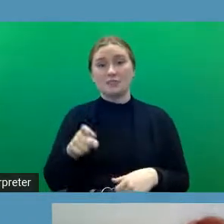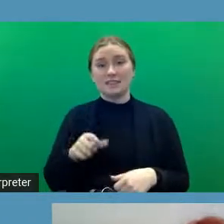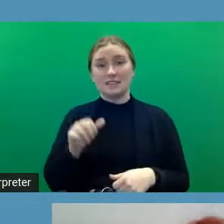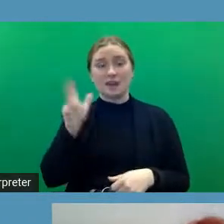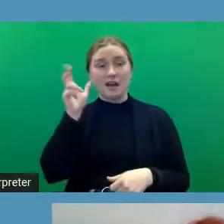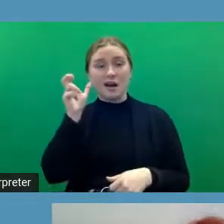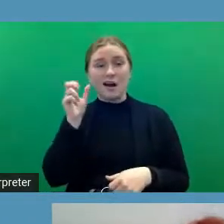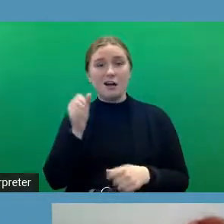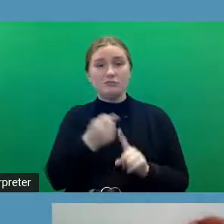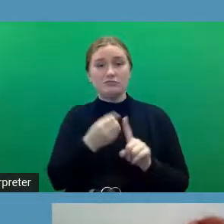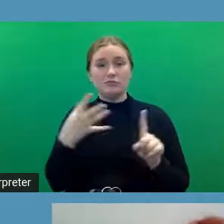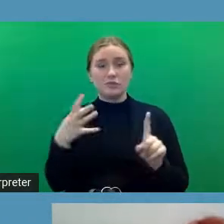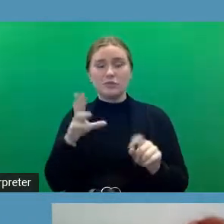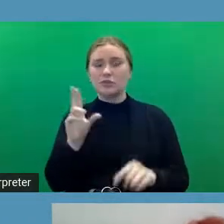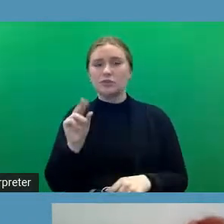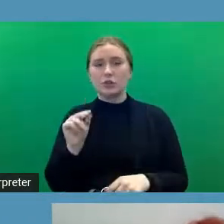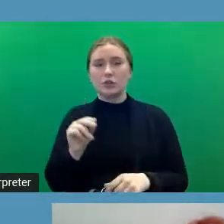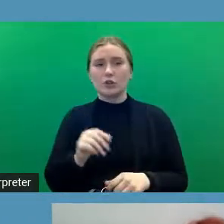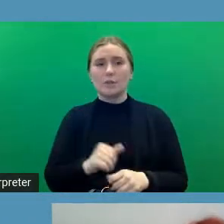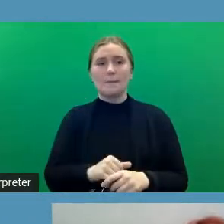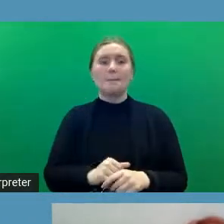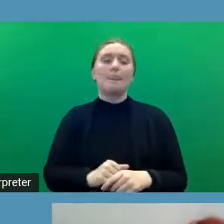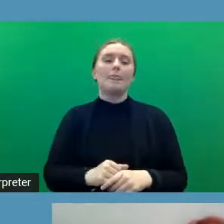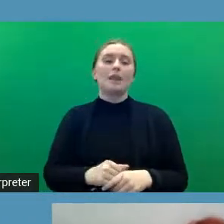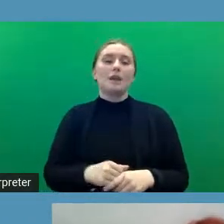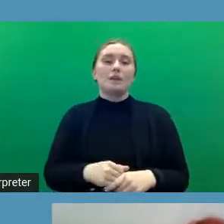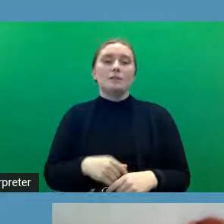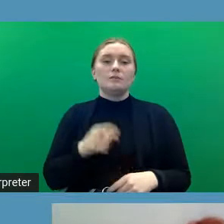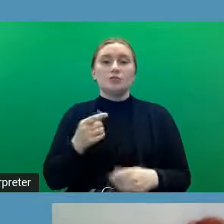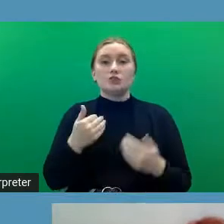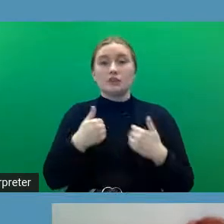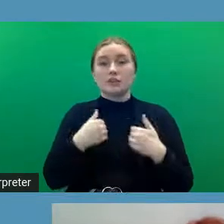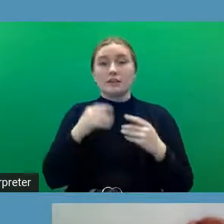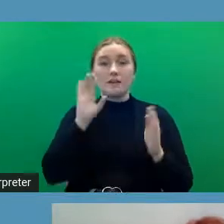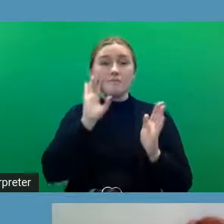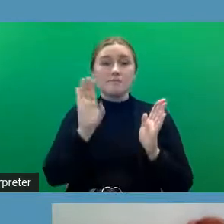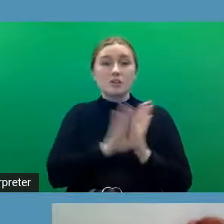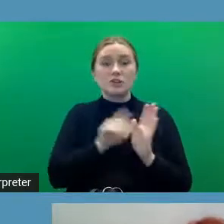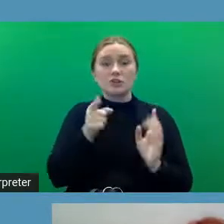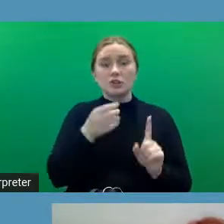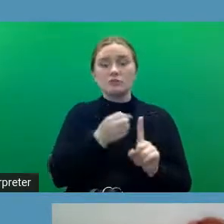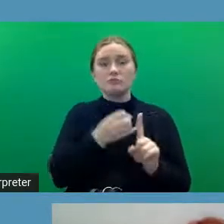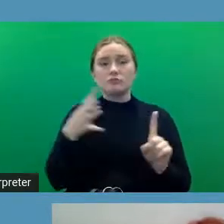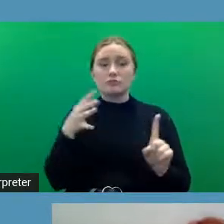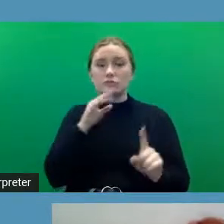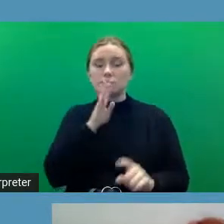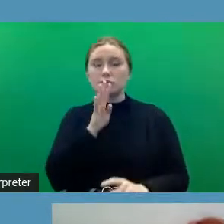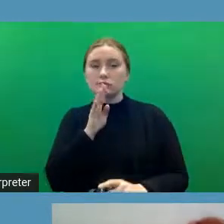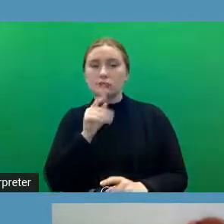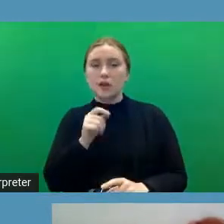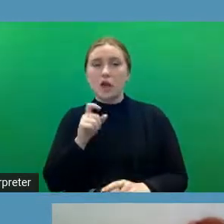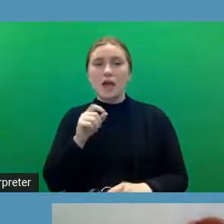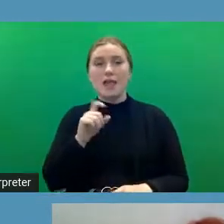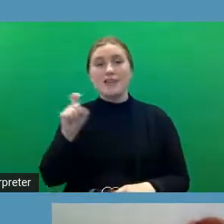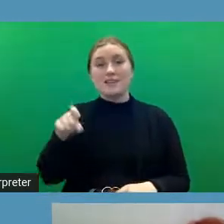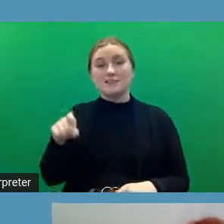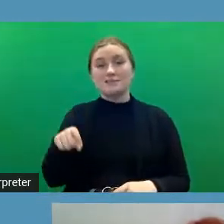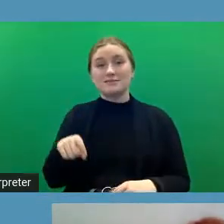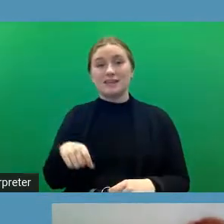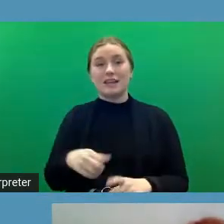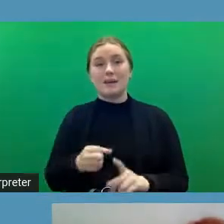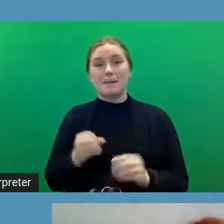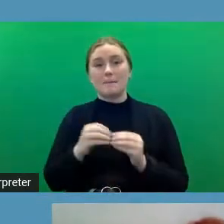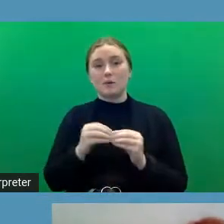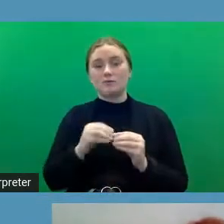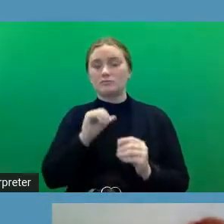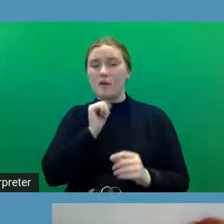had some screenshots, she described them. There was a visual description of herself at the beginning. When she had a photo on the screen, she